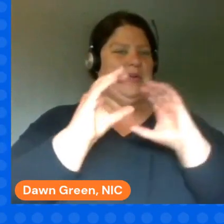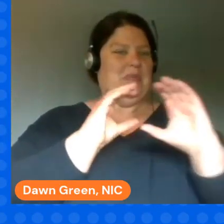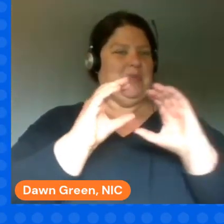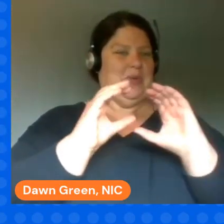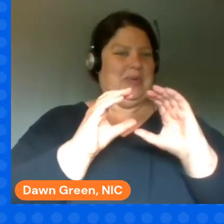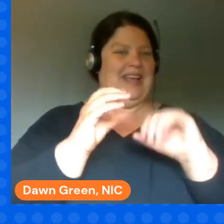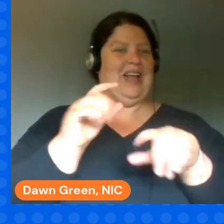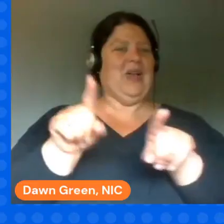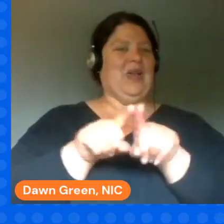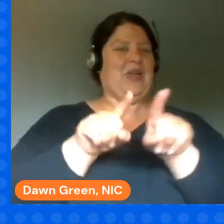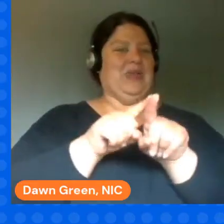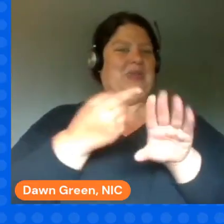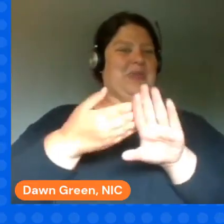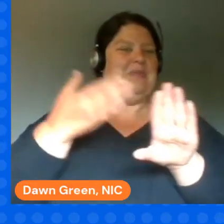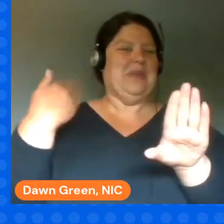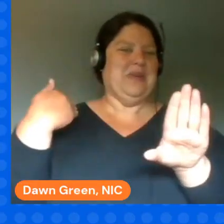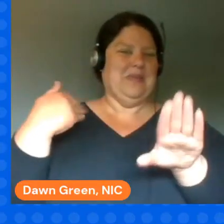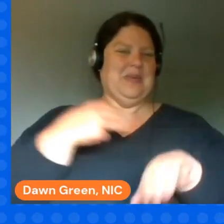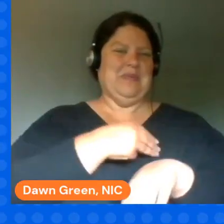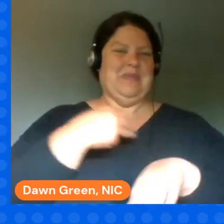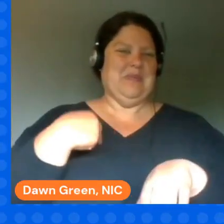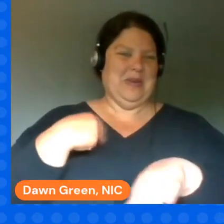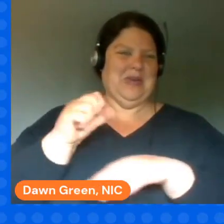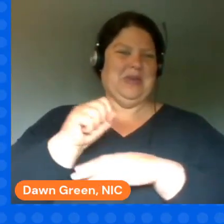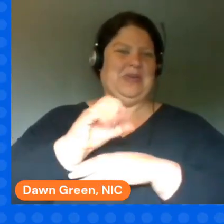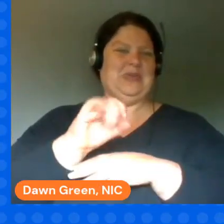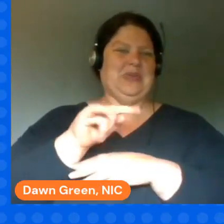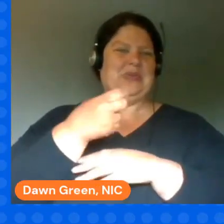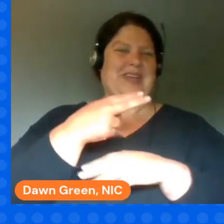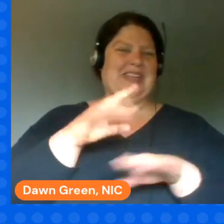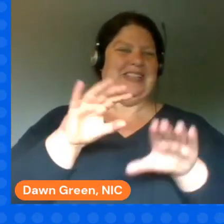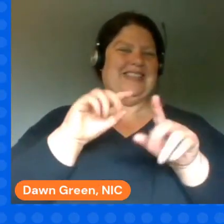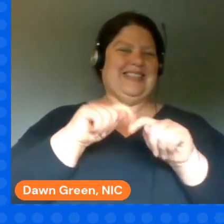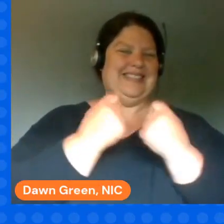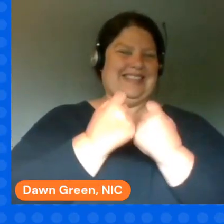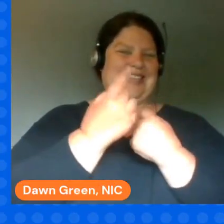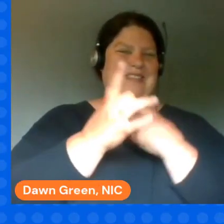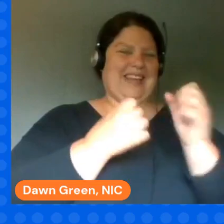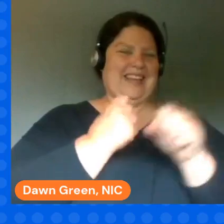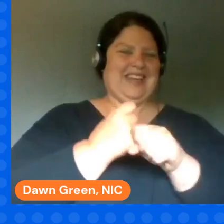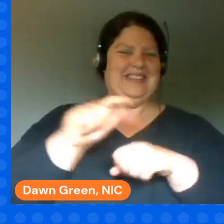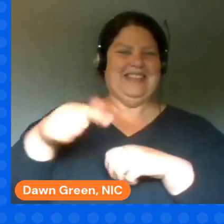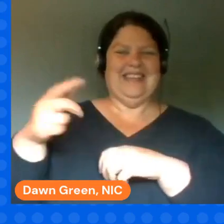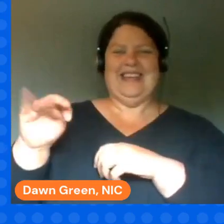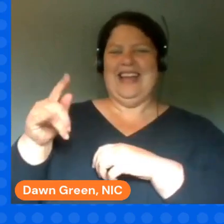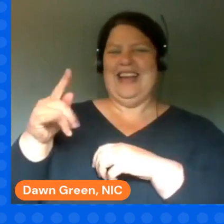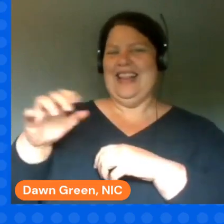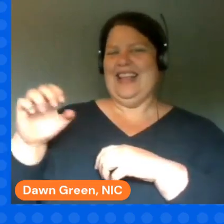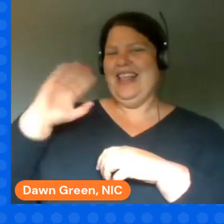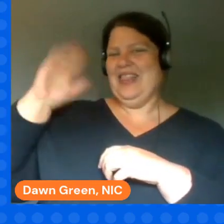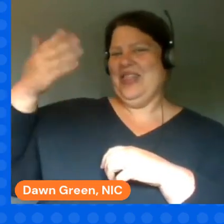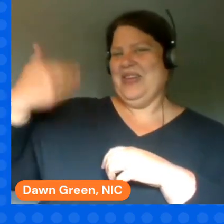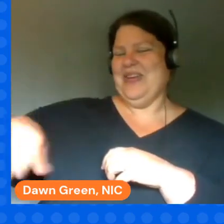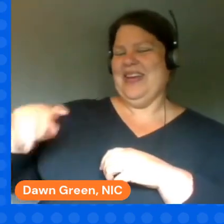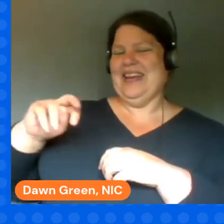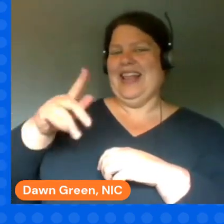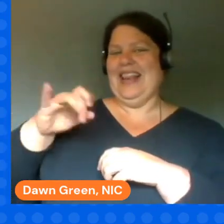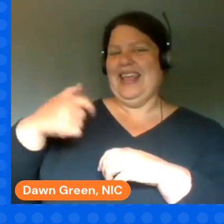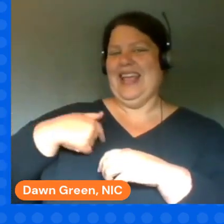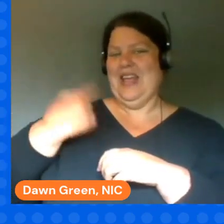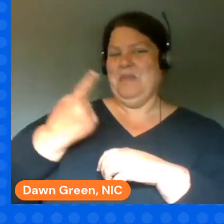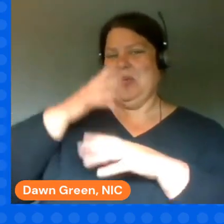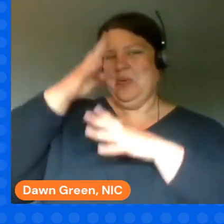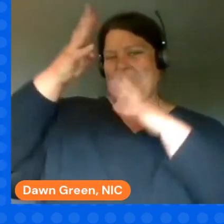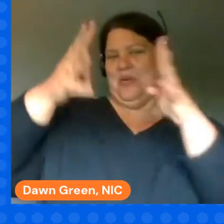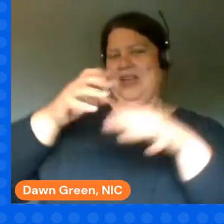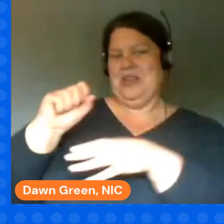and also a former member of the Scratch team for about 8 years. And I'll pass over to Natalie. I'm Natalie. I'm one of the creators of